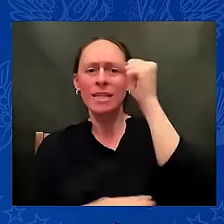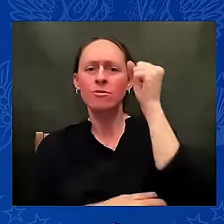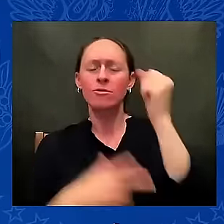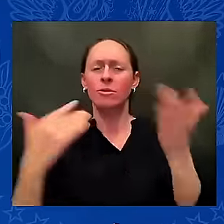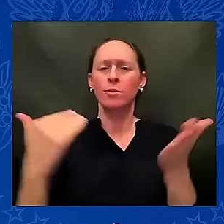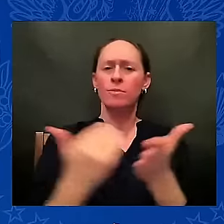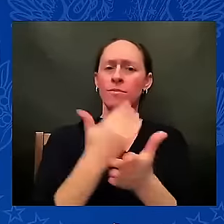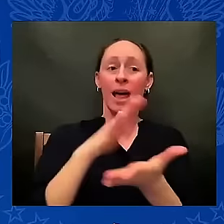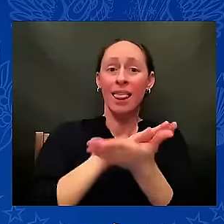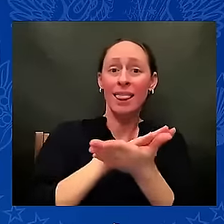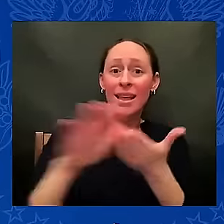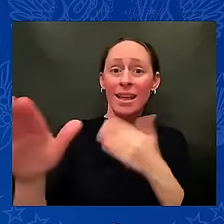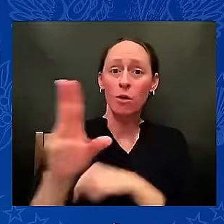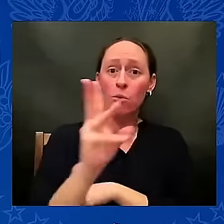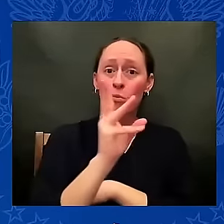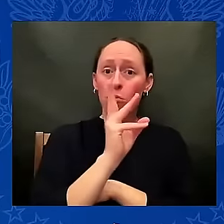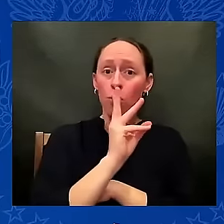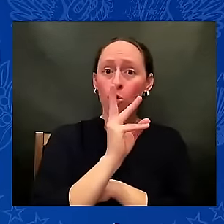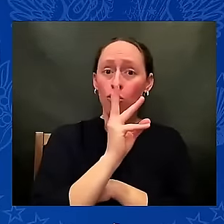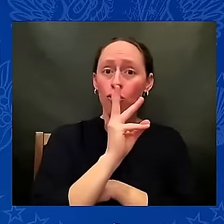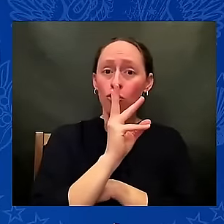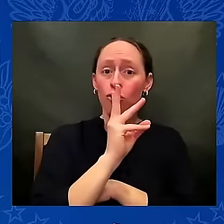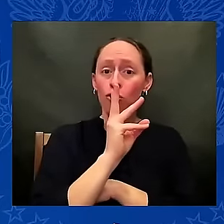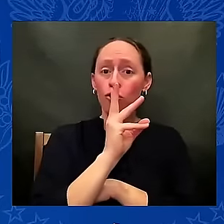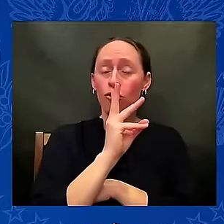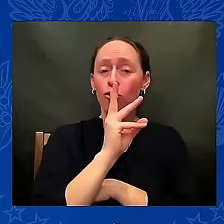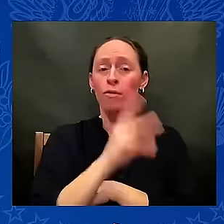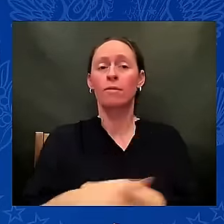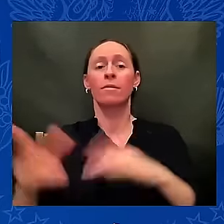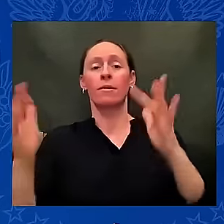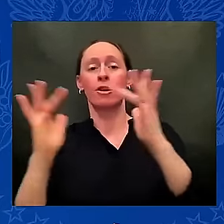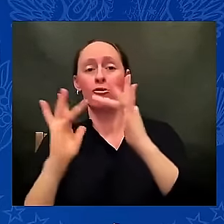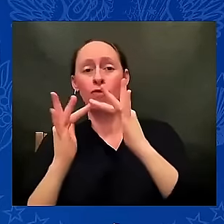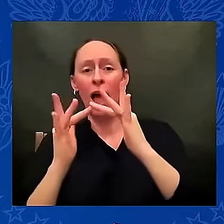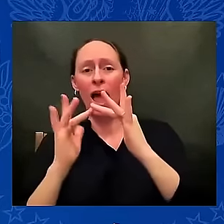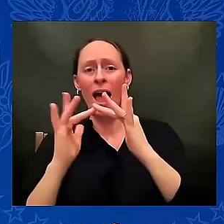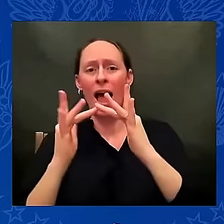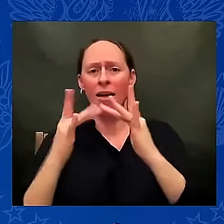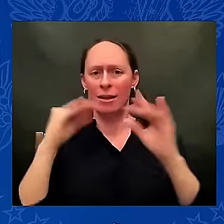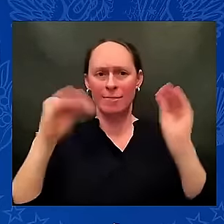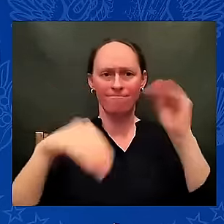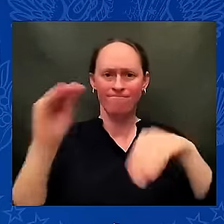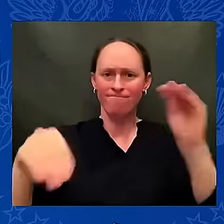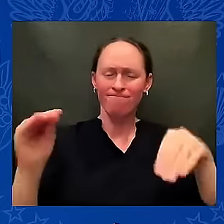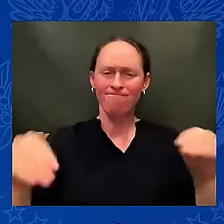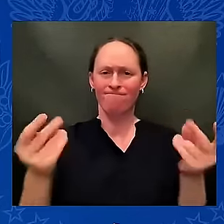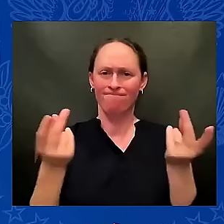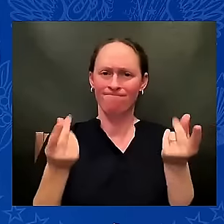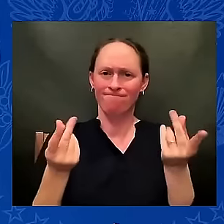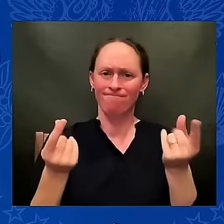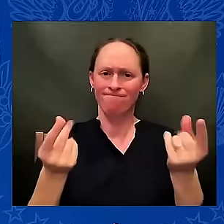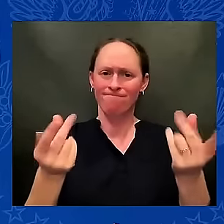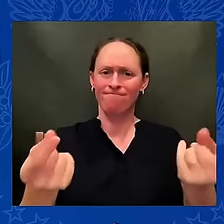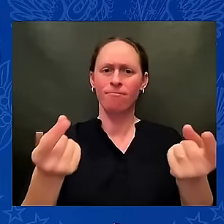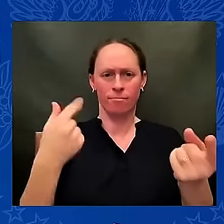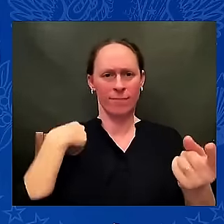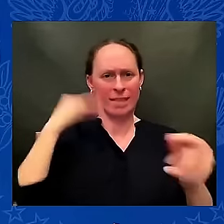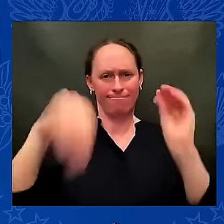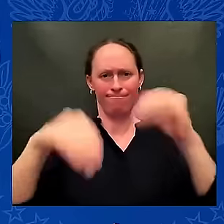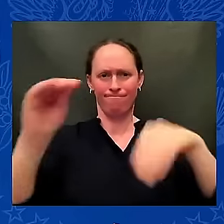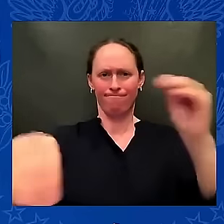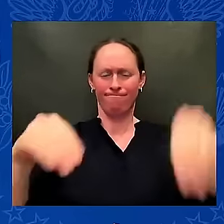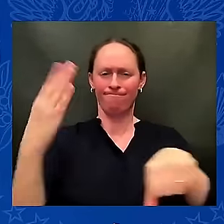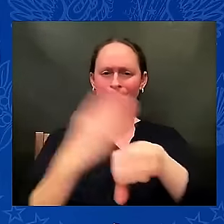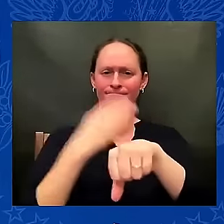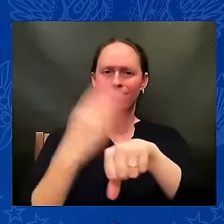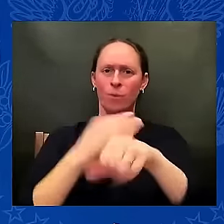more. Folks, we're just getting started. We're making historic climate investments in clean energy, conservation, clean water,